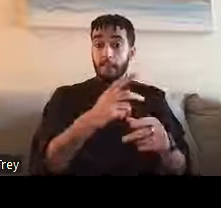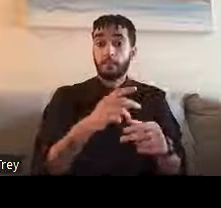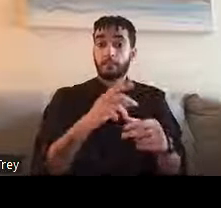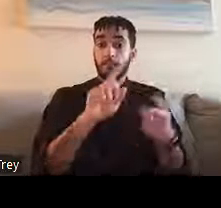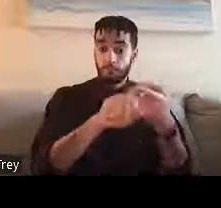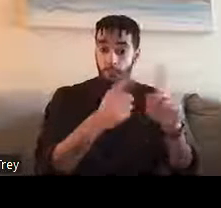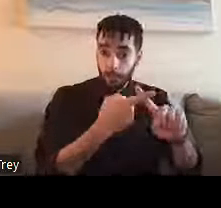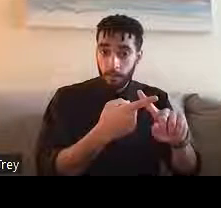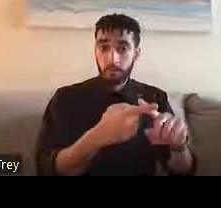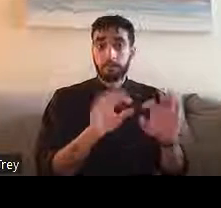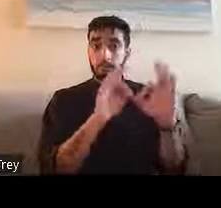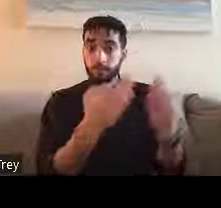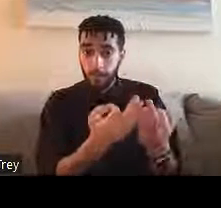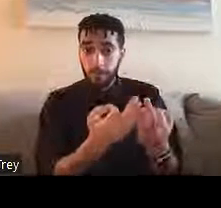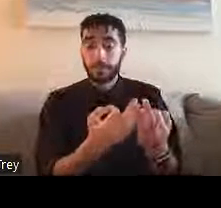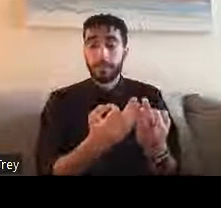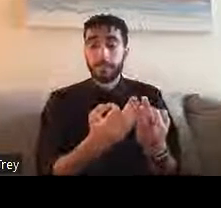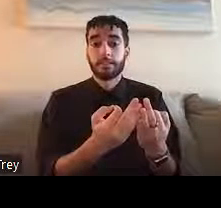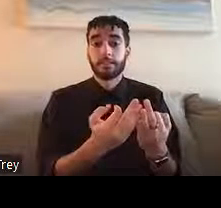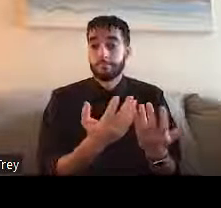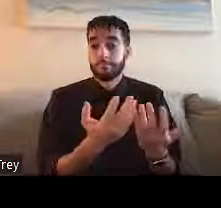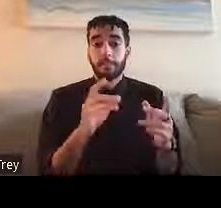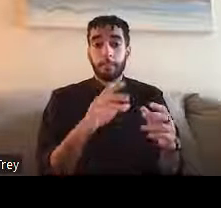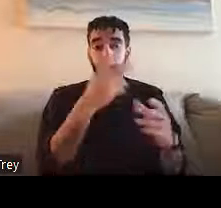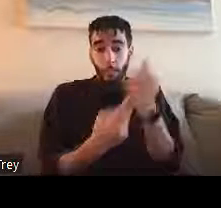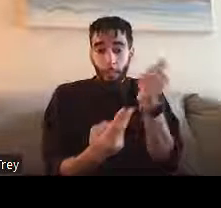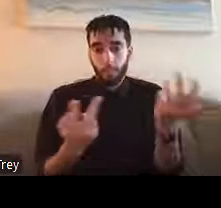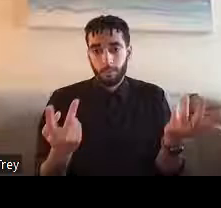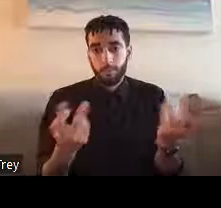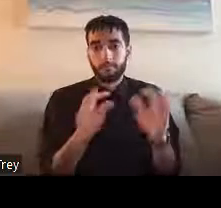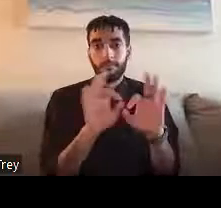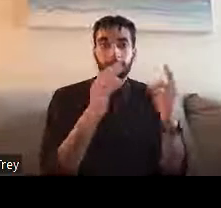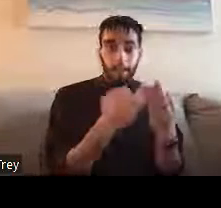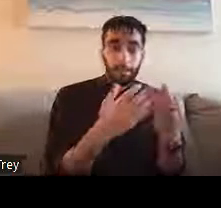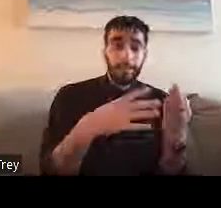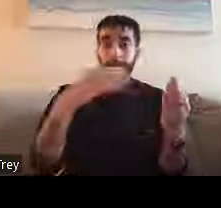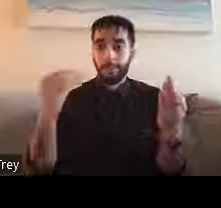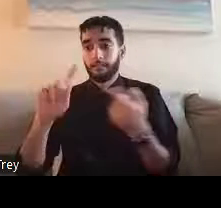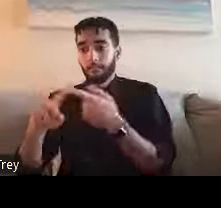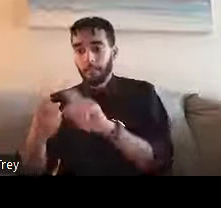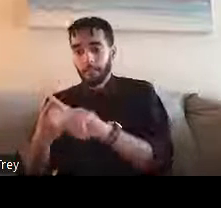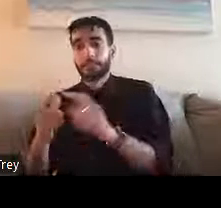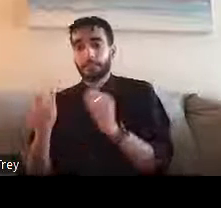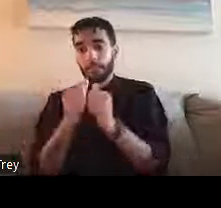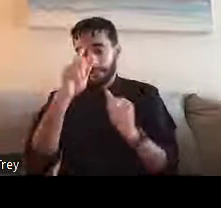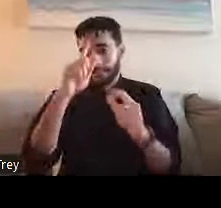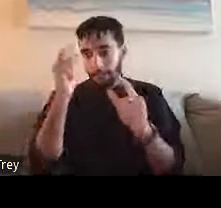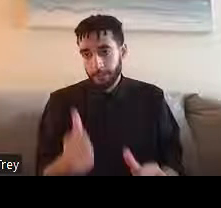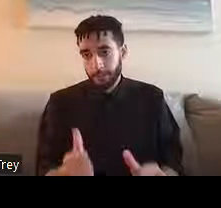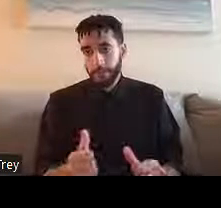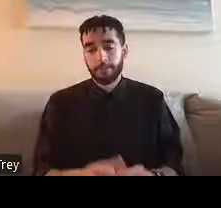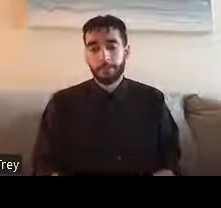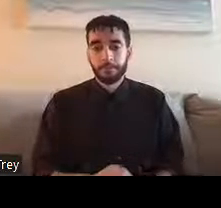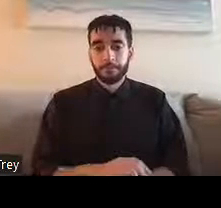also providing care to non-relatives, such as friends with AD, other dementia, or other CID. Next slide,